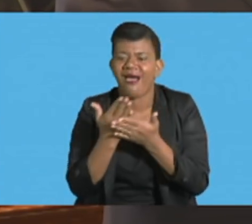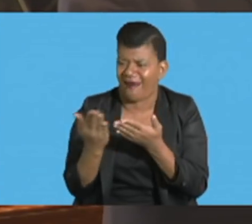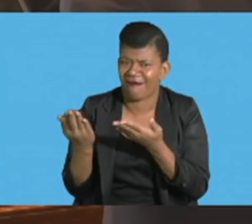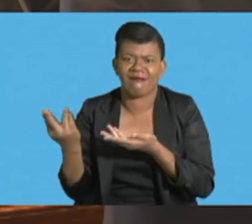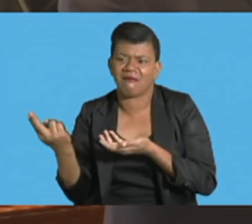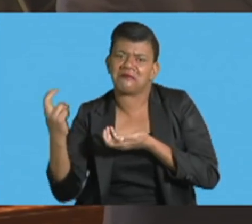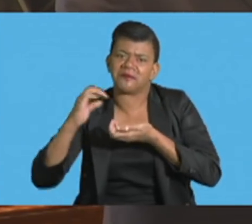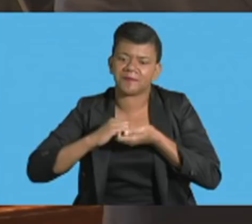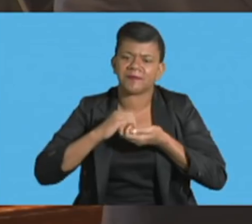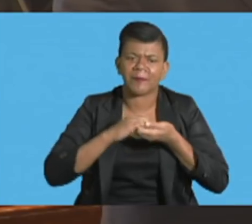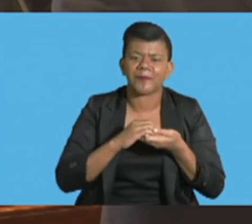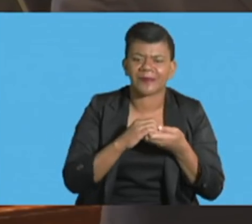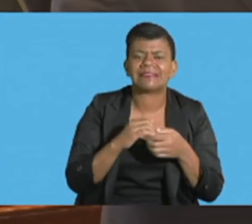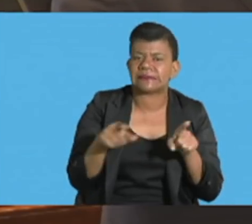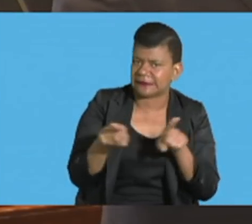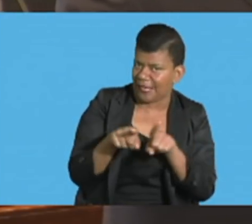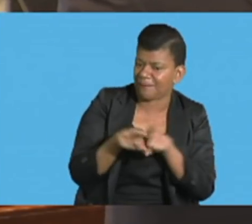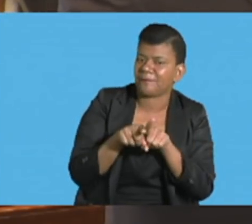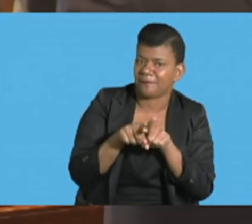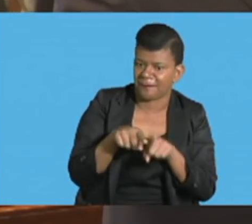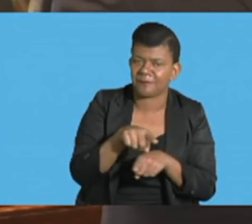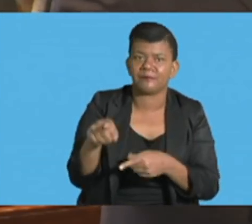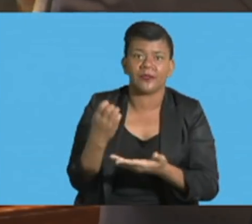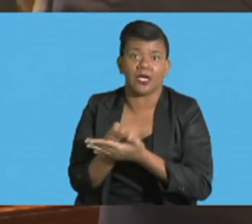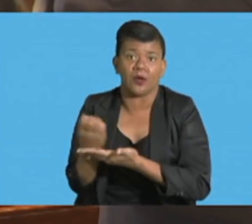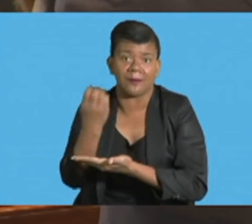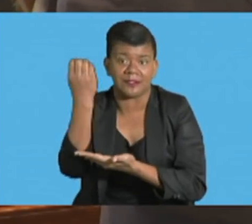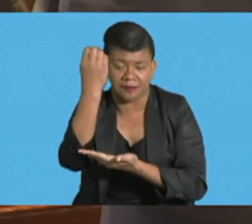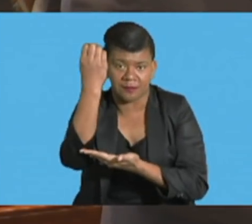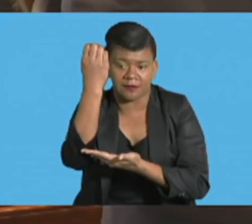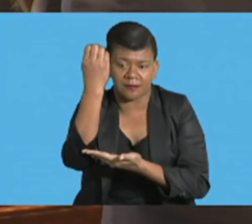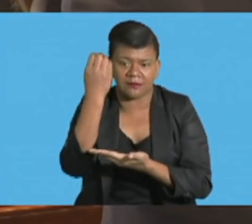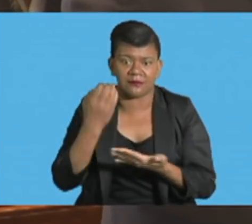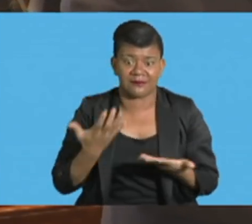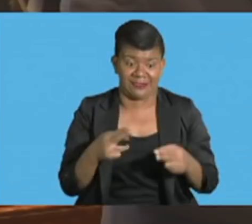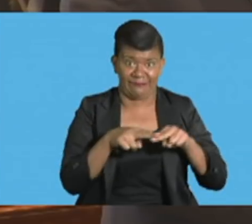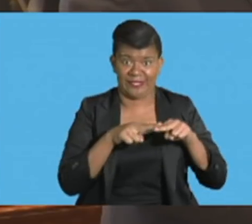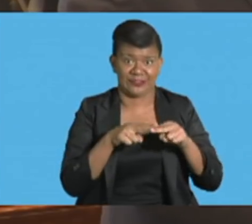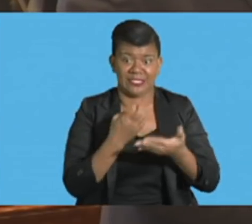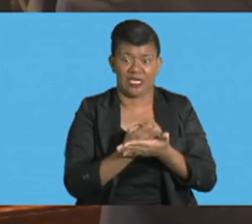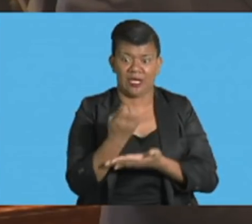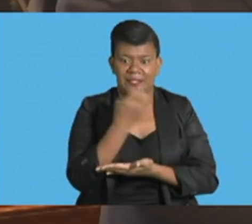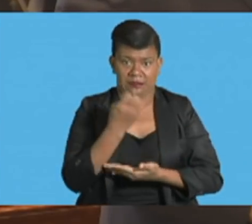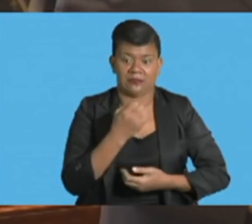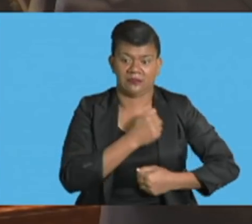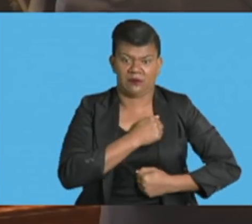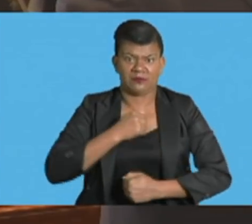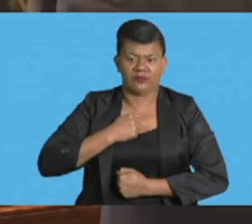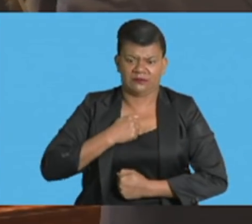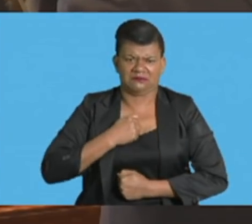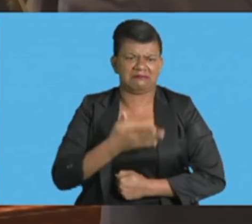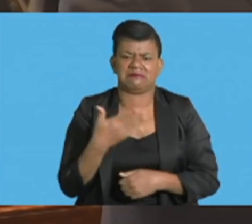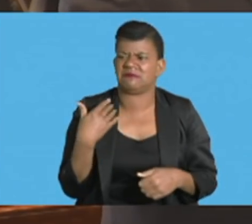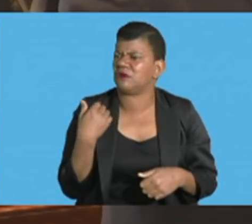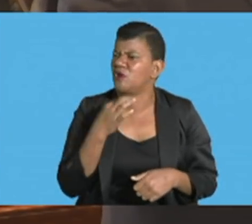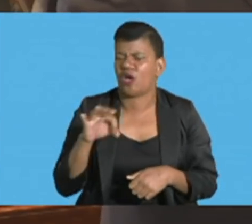Indeed, Mr. Speaker, when it comes to the health of Fiji's economy, our political allegiances shouldn't matter. I'm